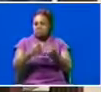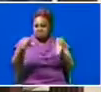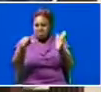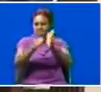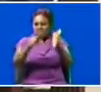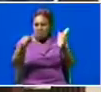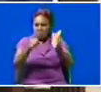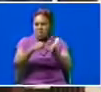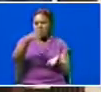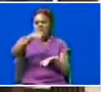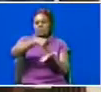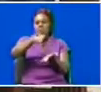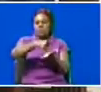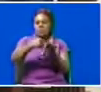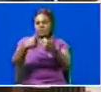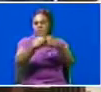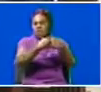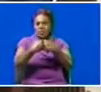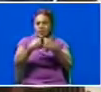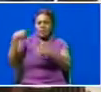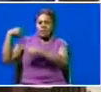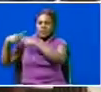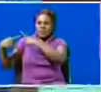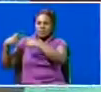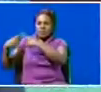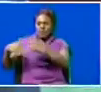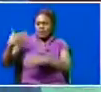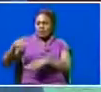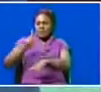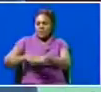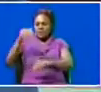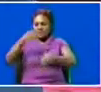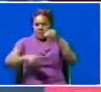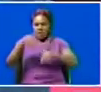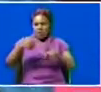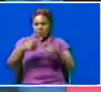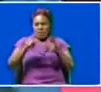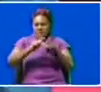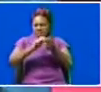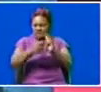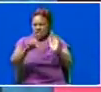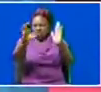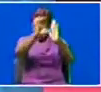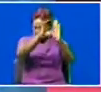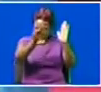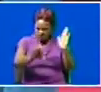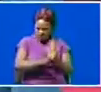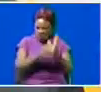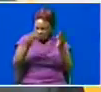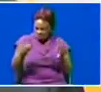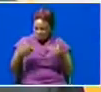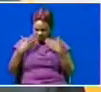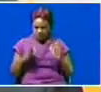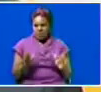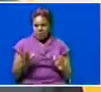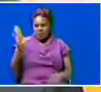of inclusivity challenges experienced every election cycle. But is changing the law the ultimate solution?